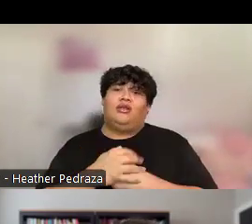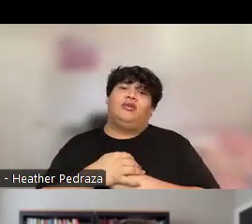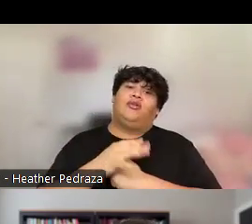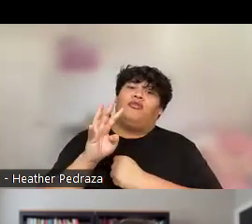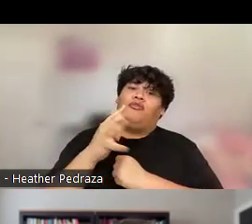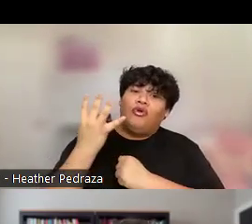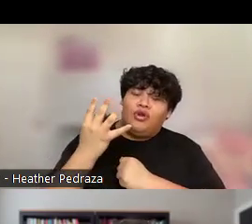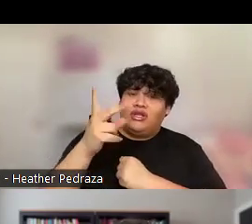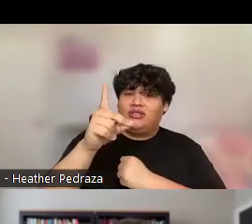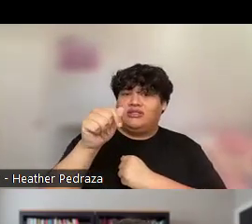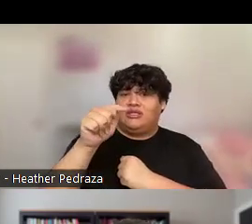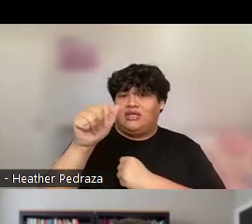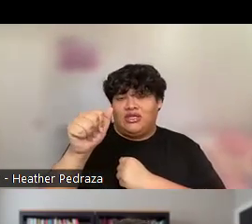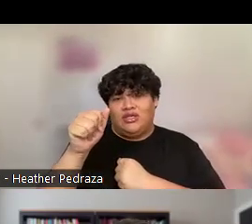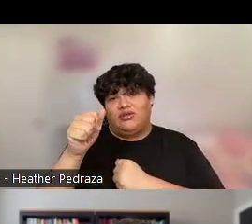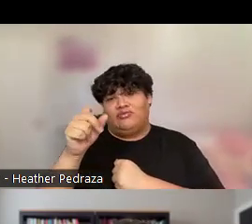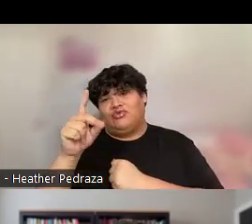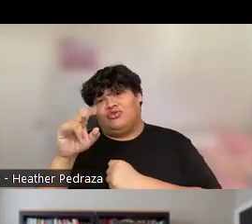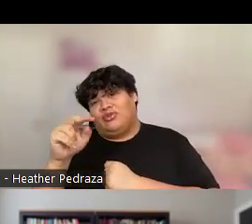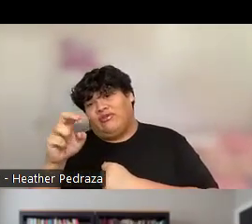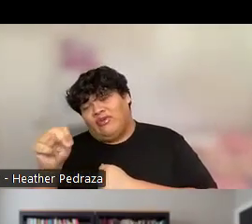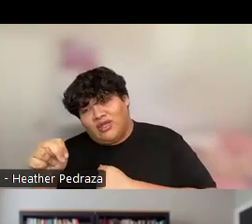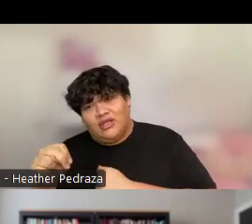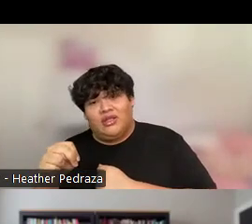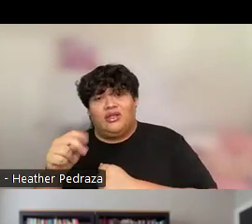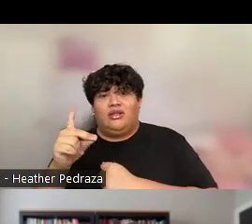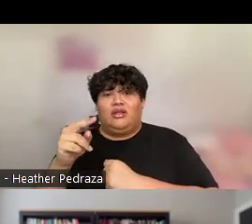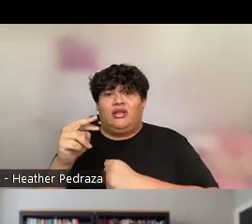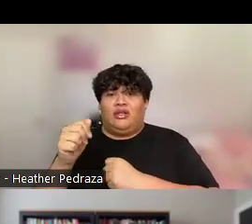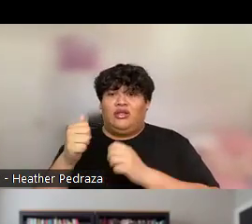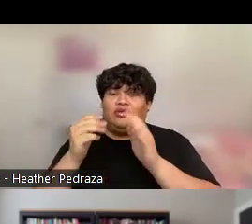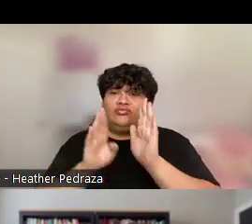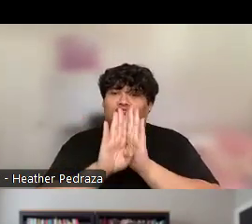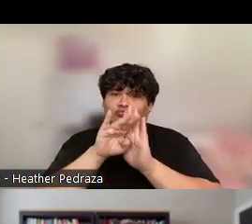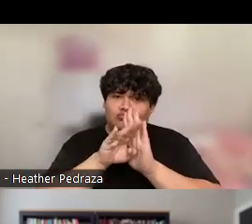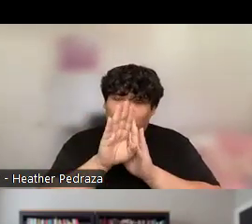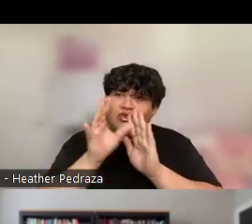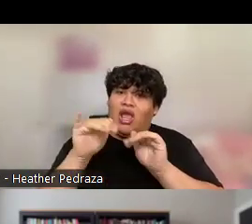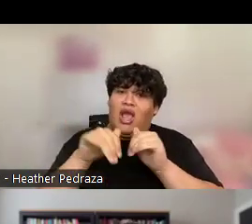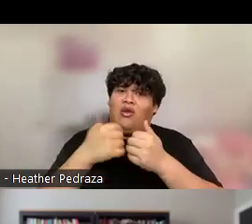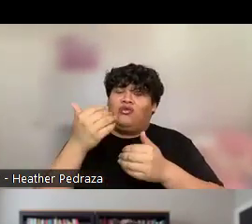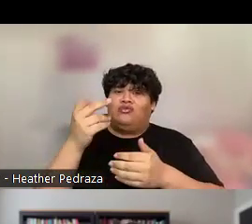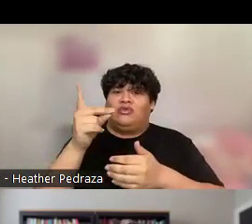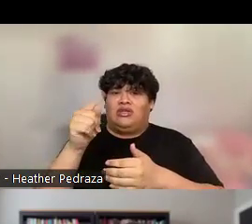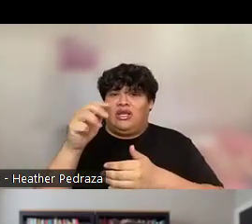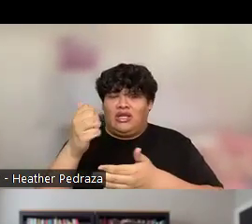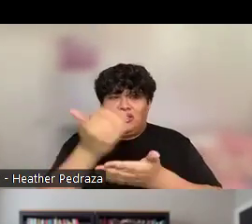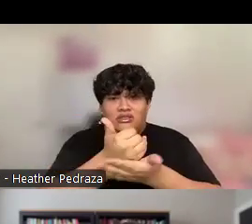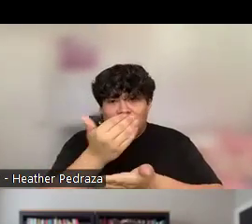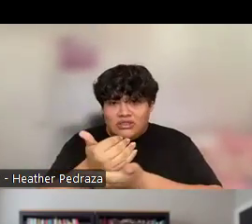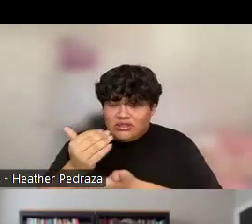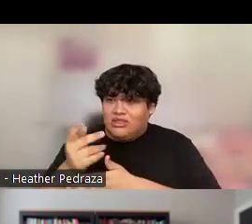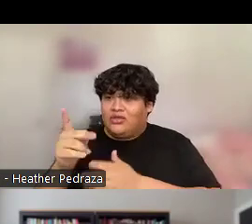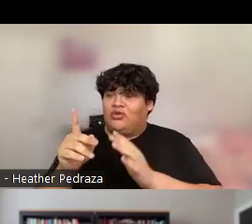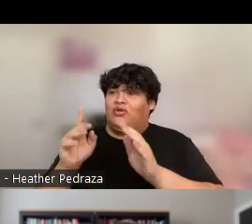Fourth is data-driven. So this will look at how data is being collected and used for things like tracking progress on